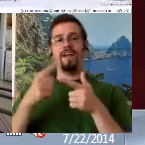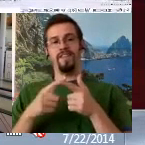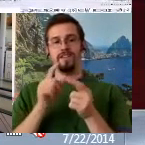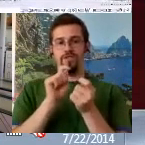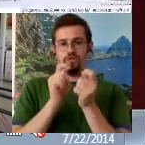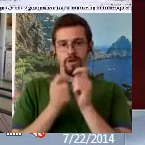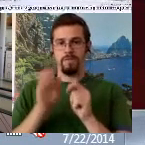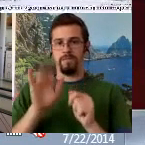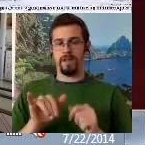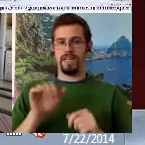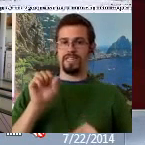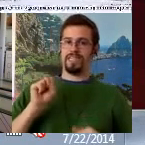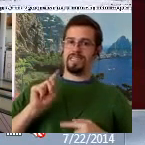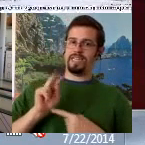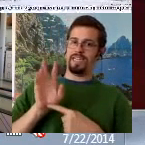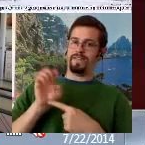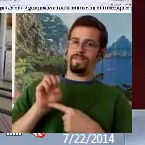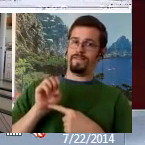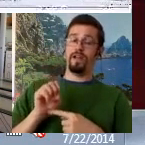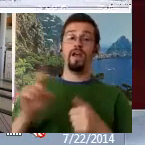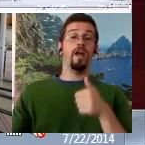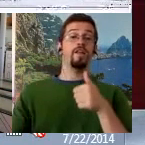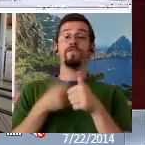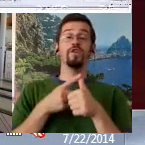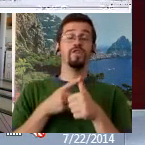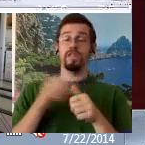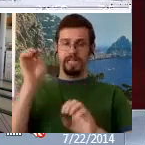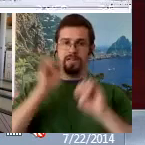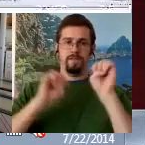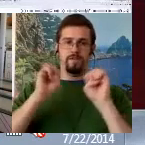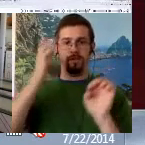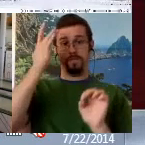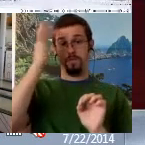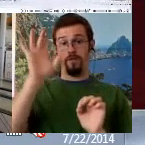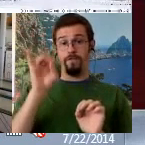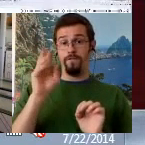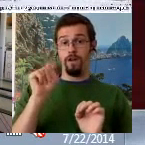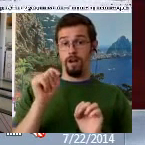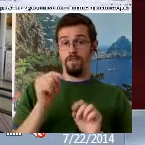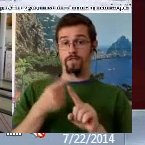The first one up there is the experimental smart font technology for Graphite